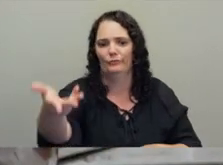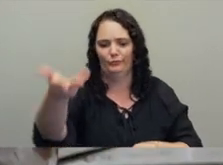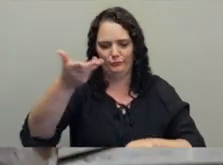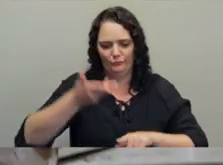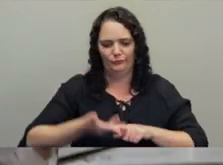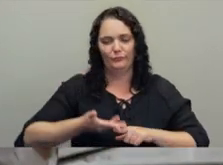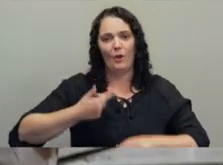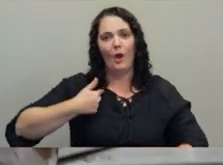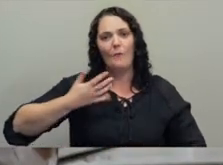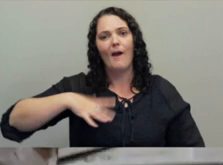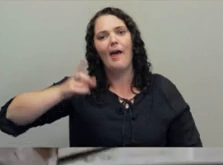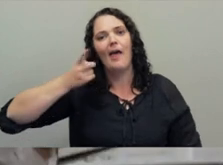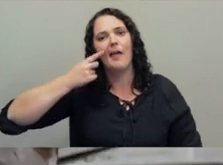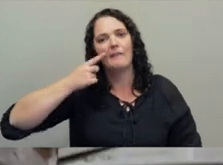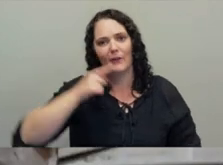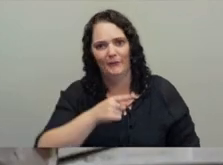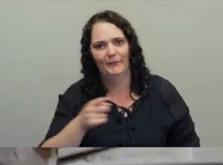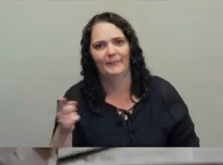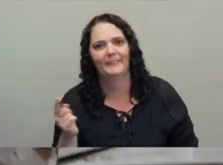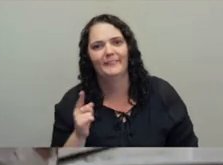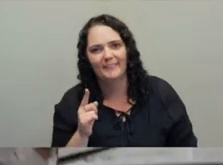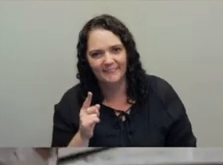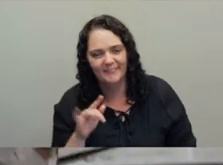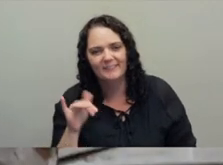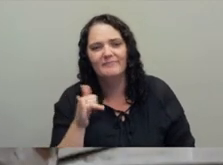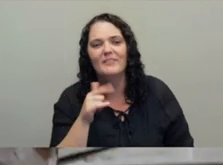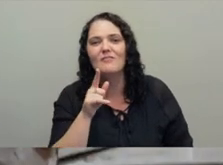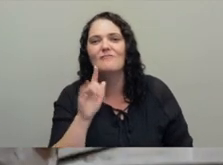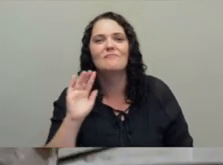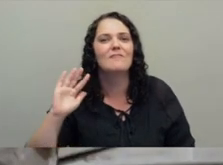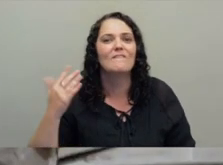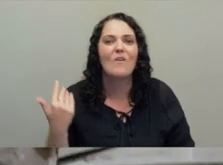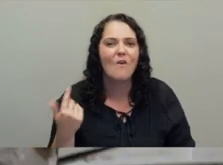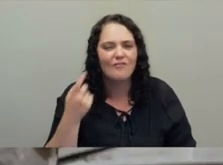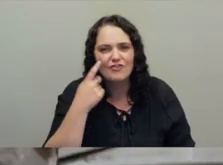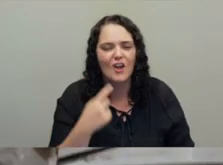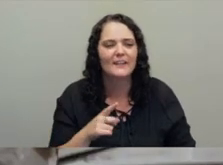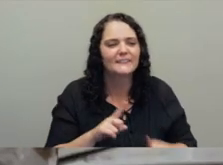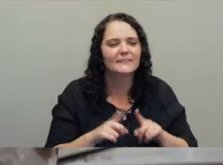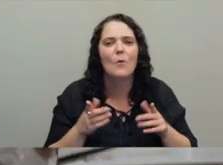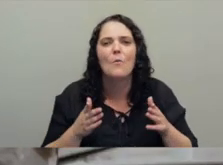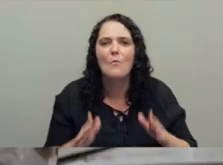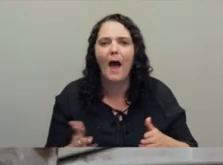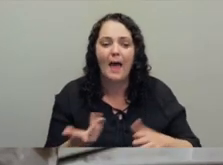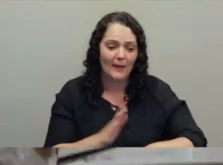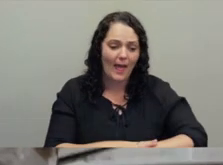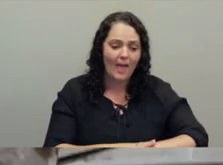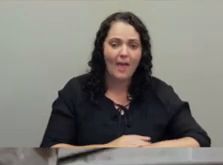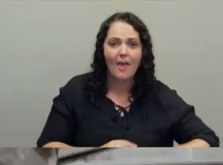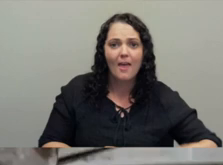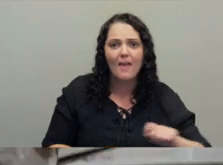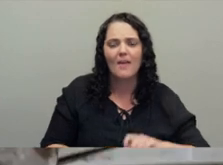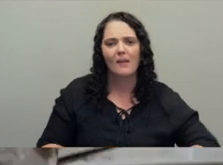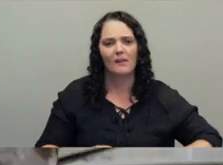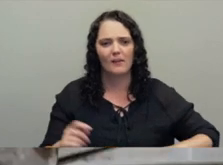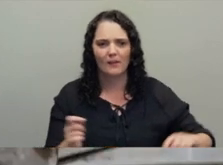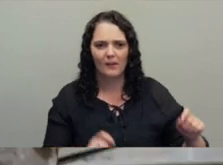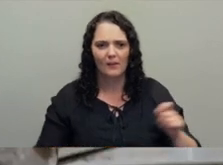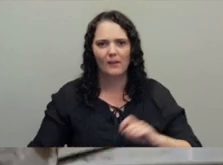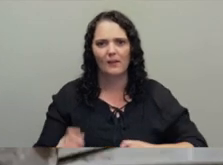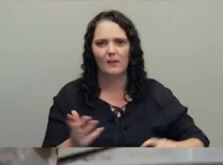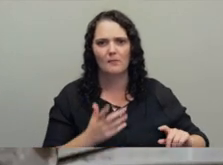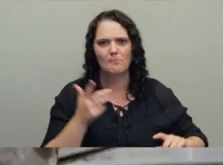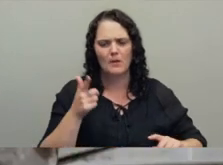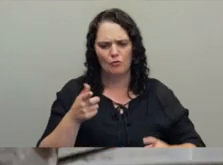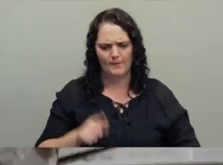and true methods. And all of those methods, some of you might have used before: blind contour drawing, drawing with your non-dominant hand. Those are techniques,